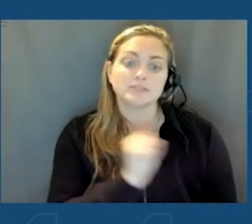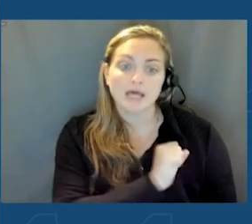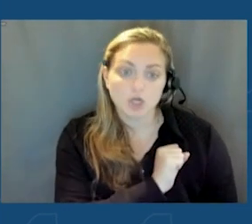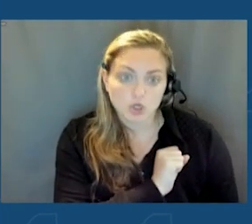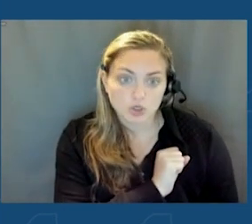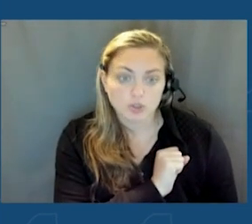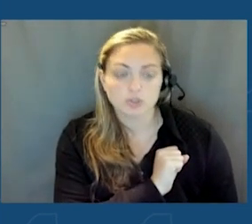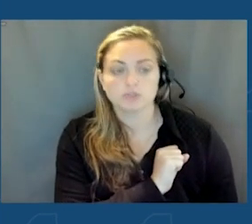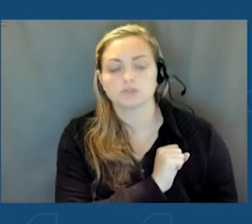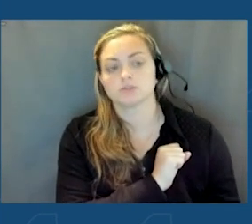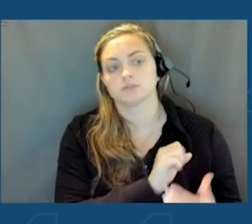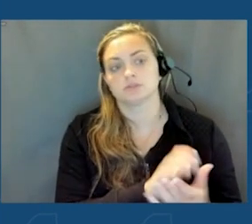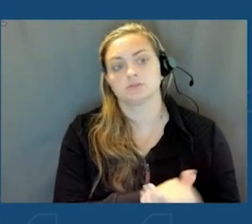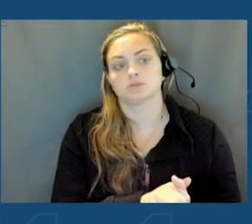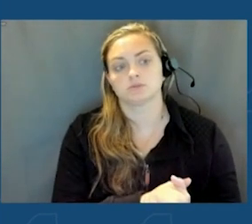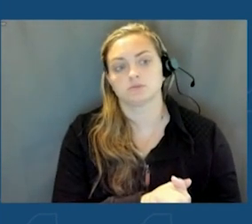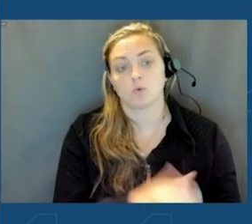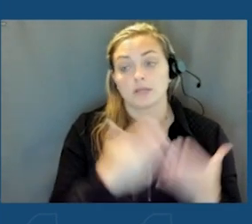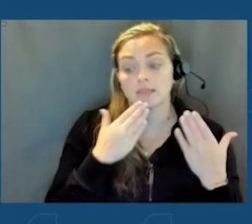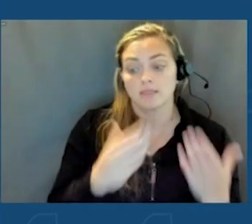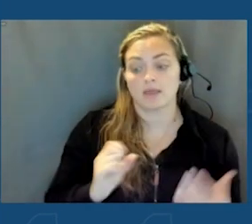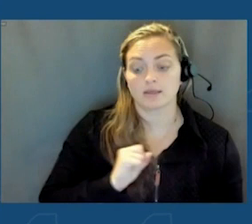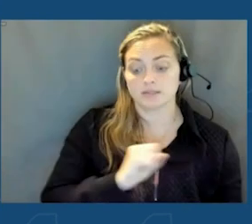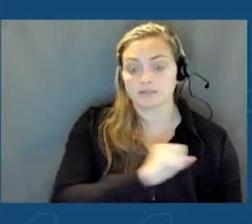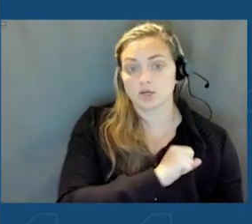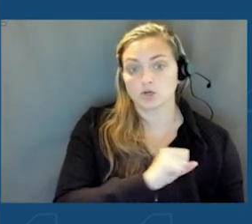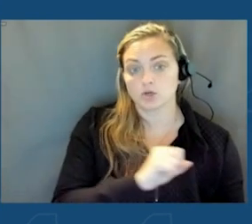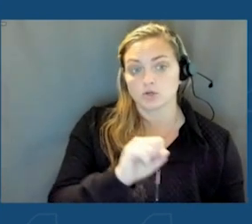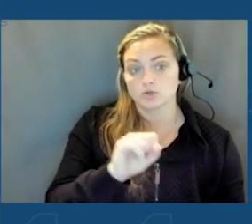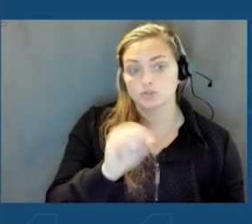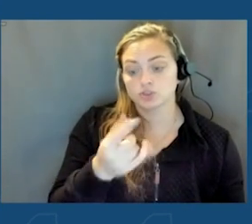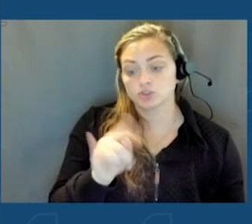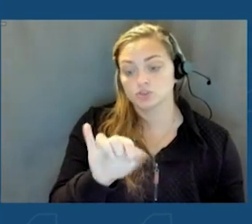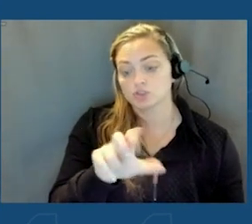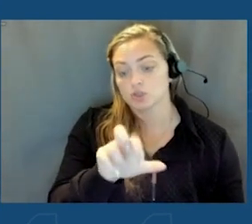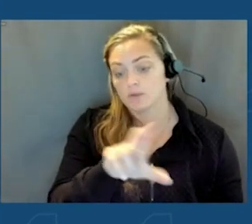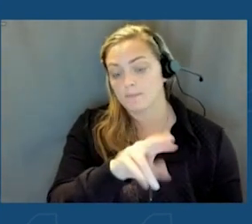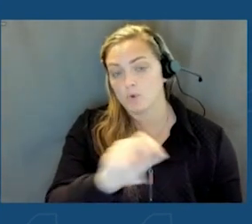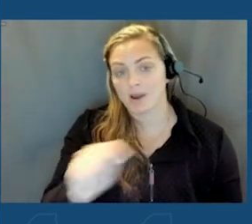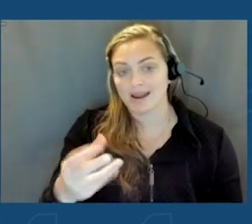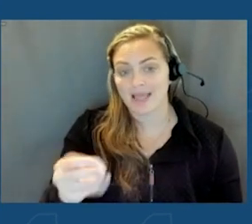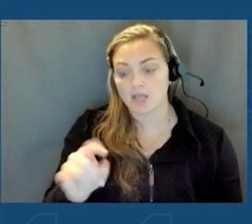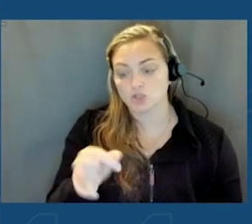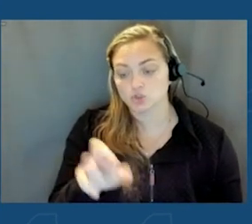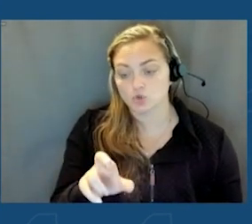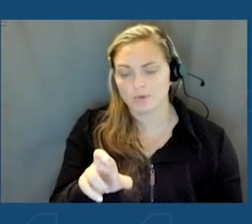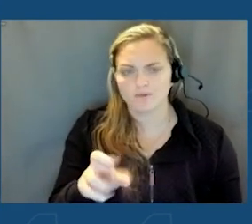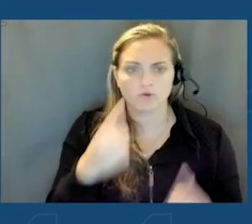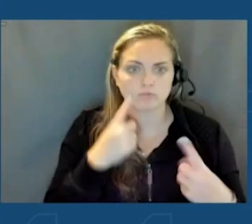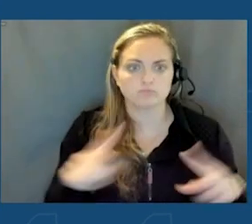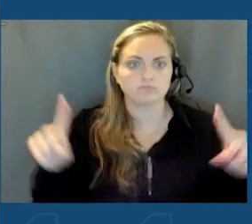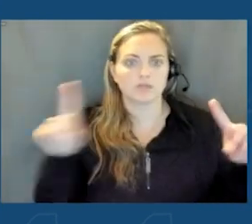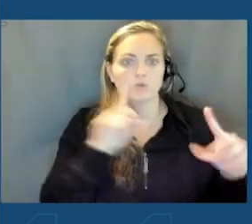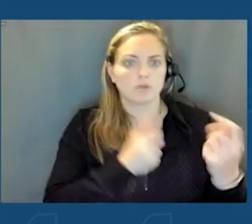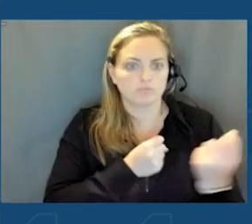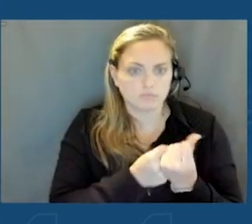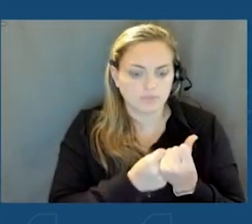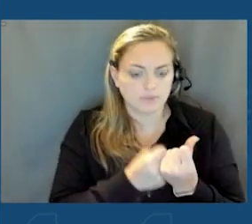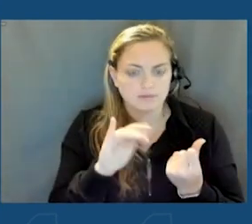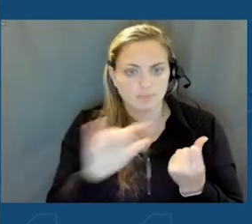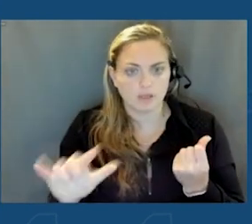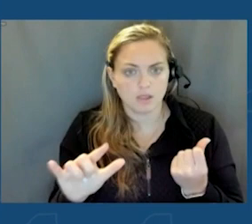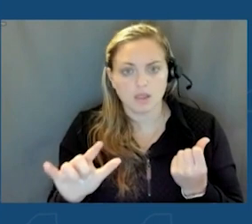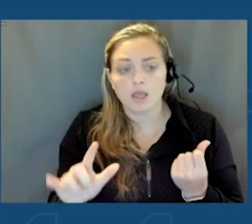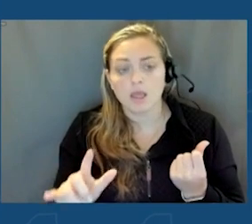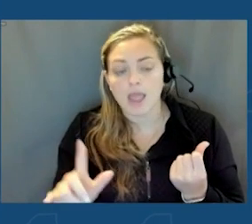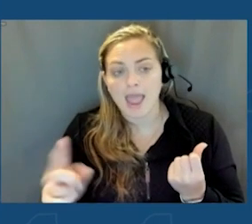thank Senators Gillibrand and Schumer for also helping this get over the finish line. And Congressman Espana, who's joined us